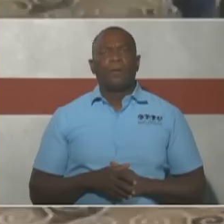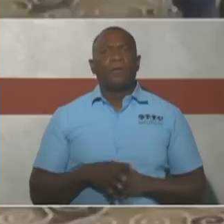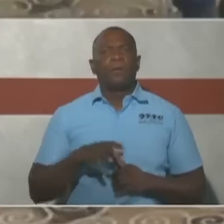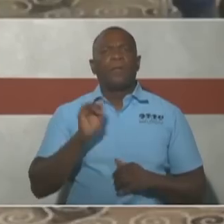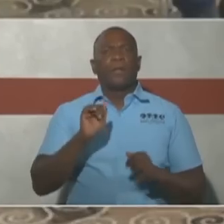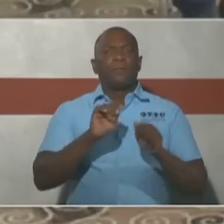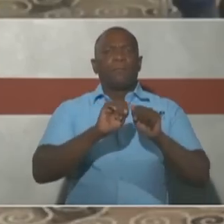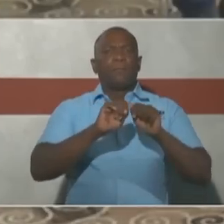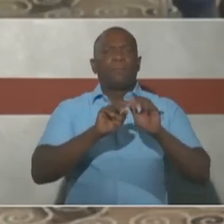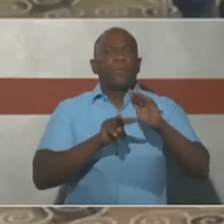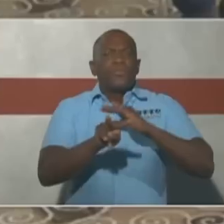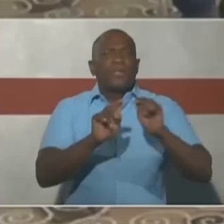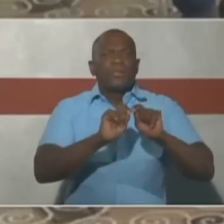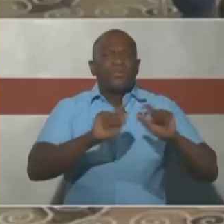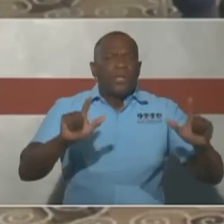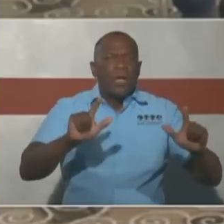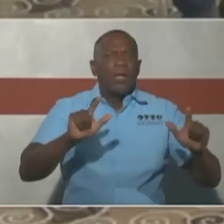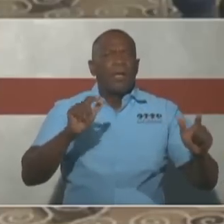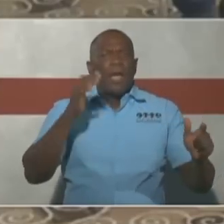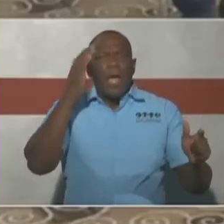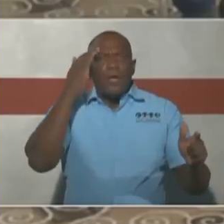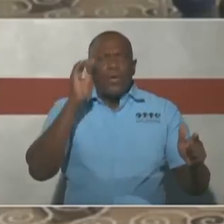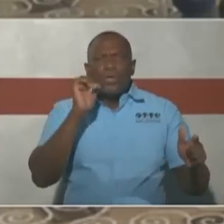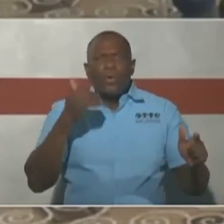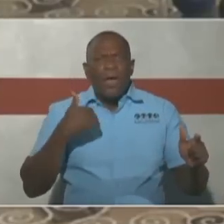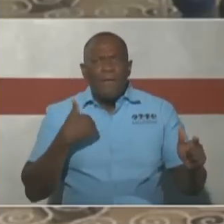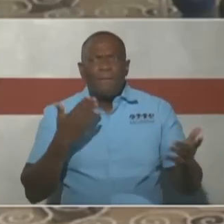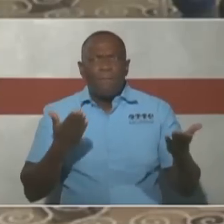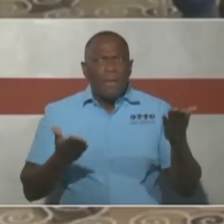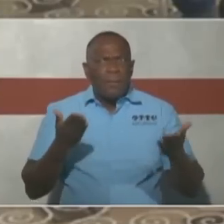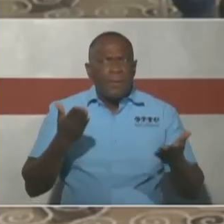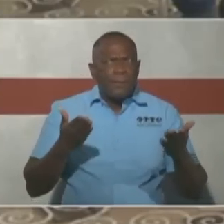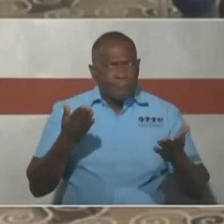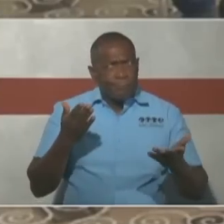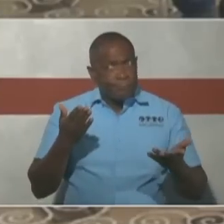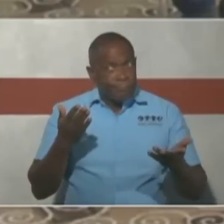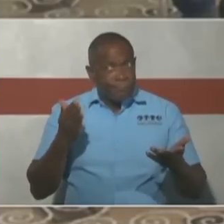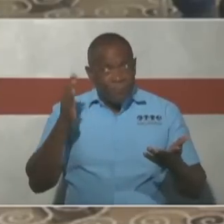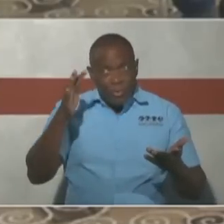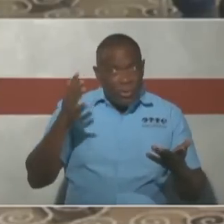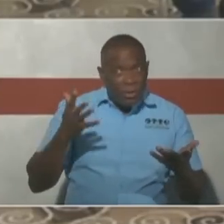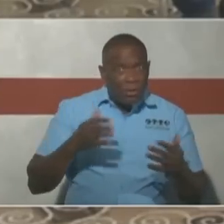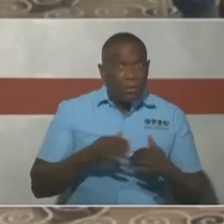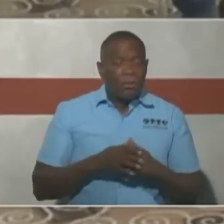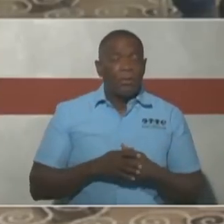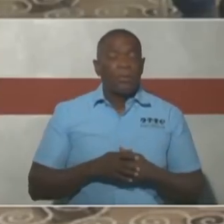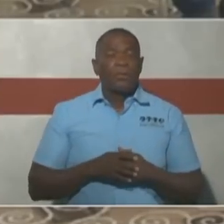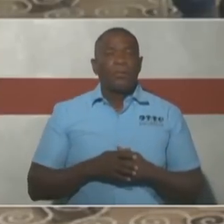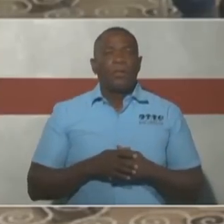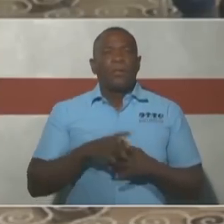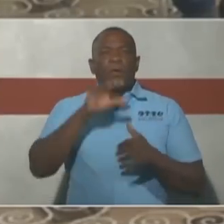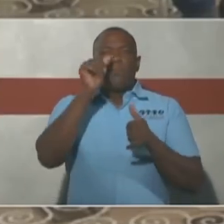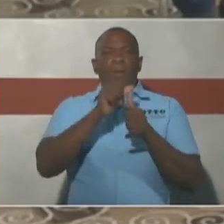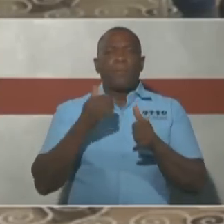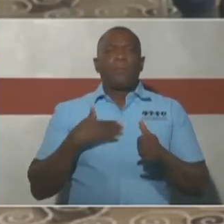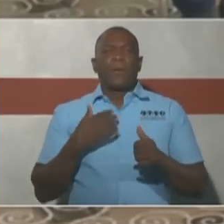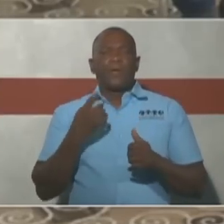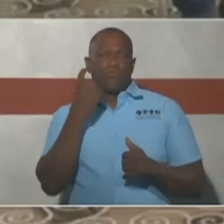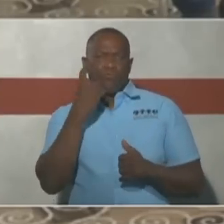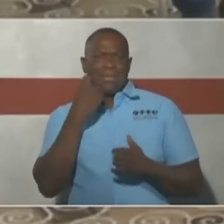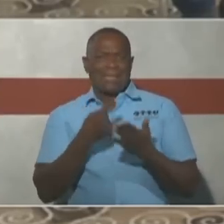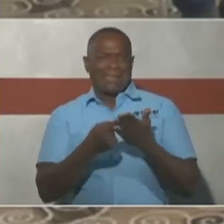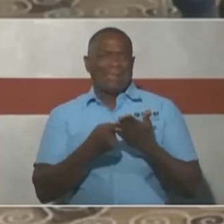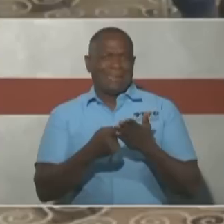even what we are calling as projected numbers going forward. So thank you for giving me the opportunity to emphasize the need to do